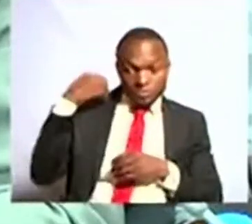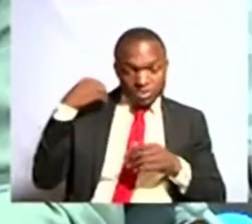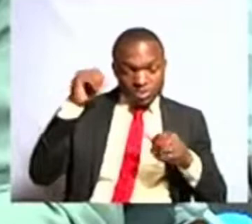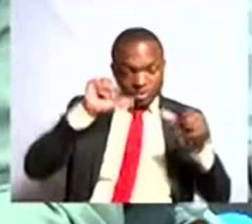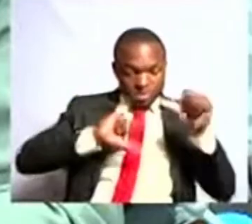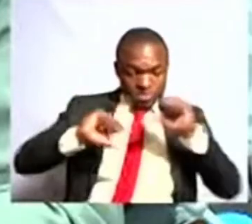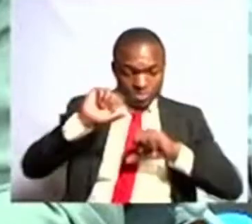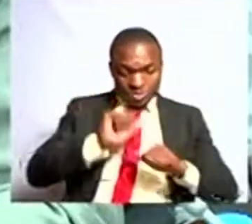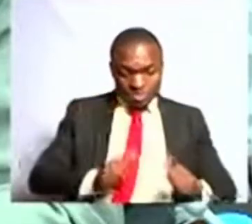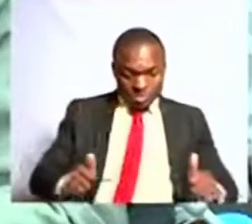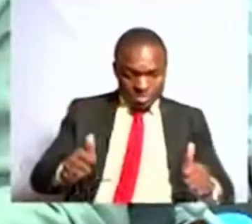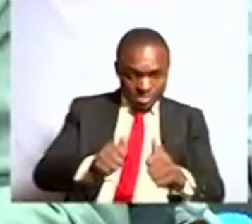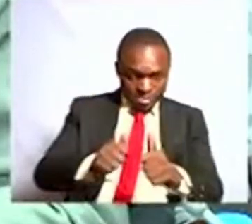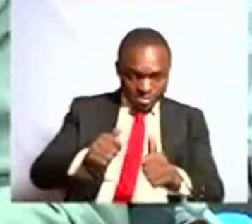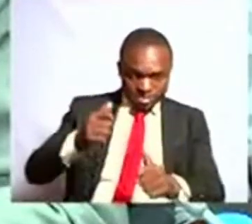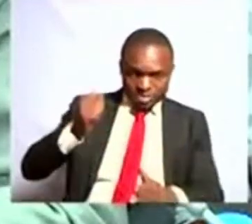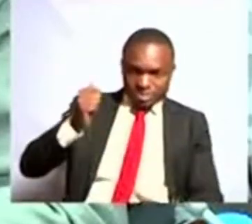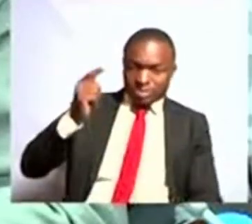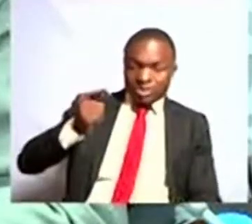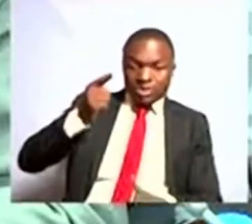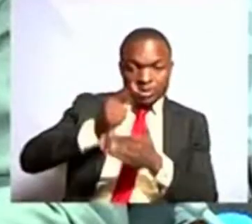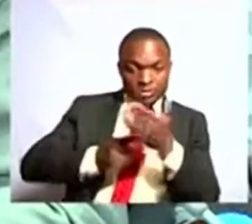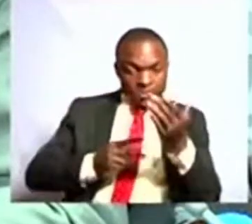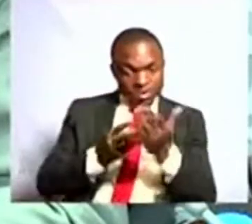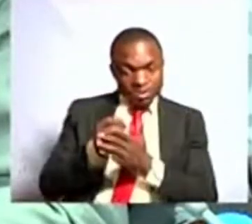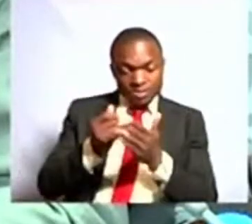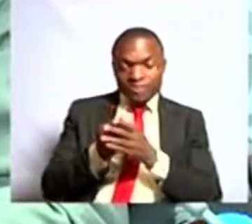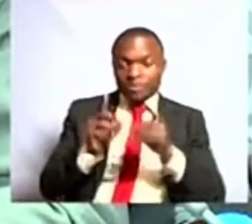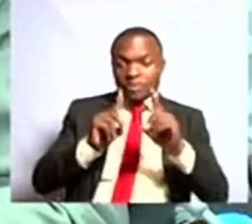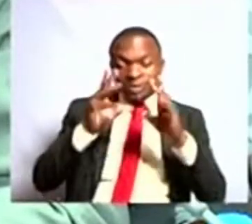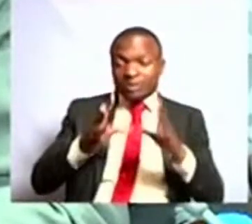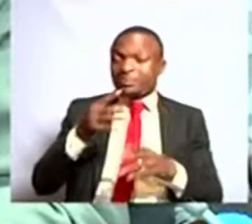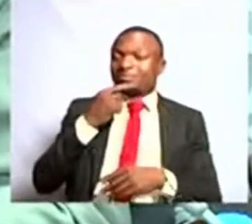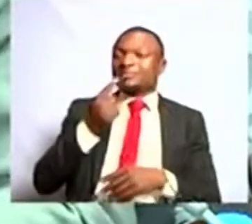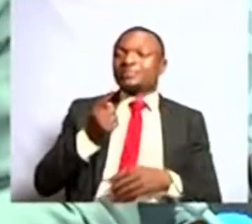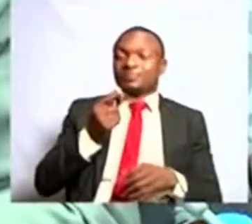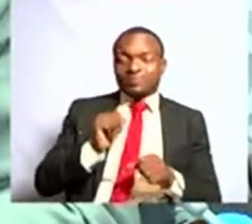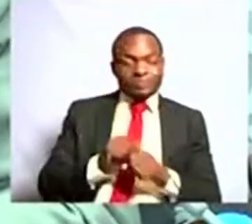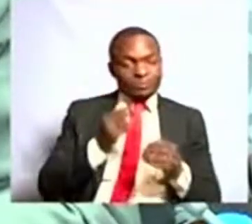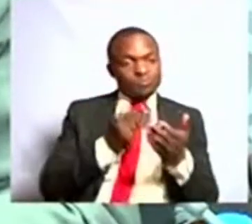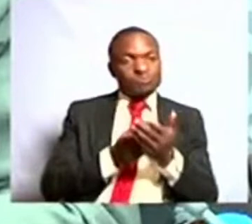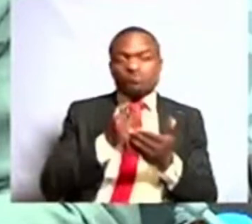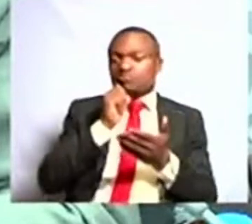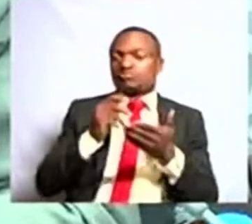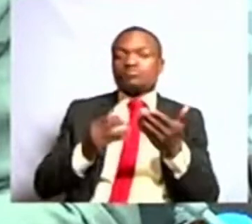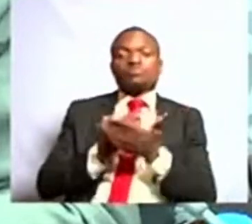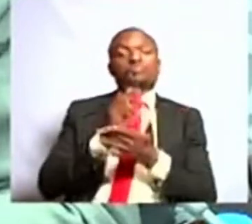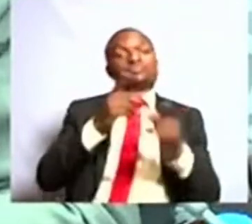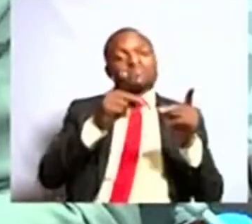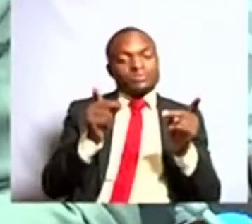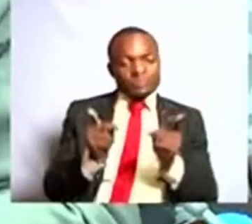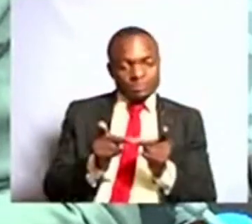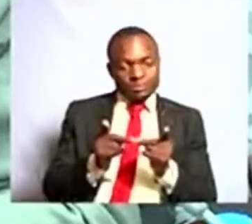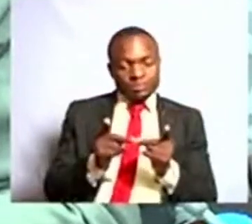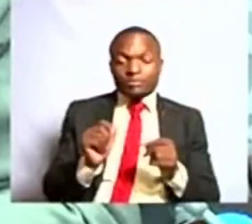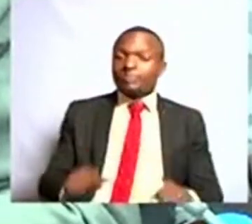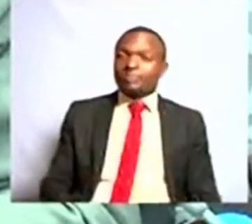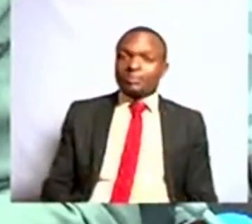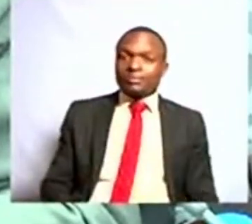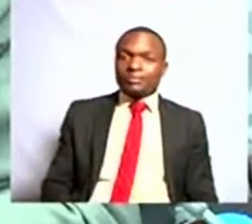because what the Finance Director is saying is that this is not a correct position. It's like